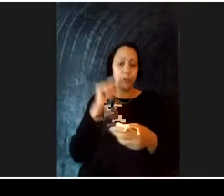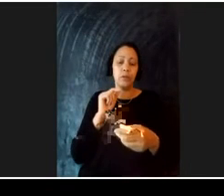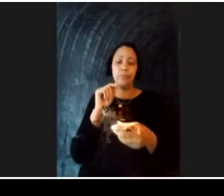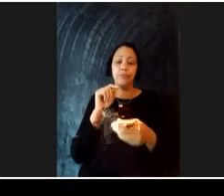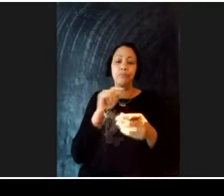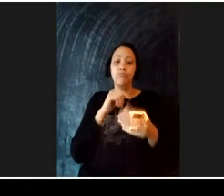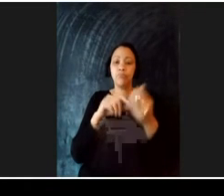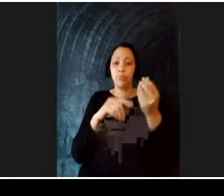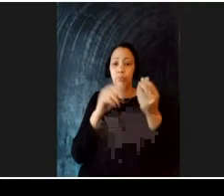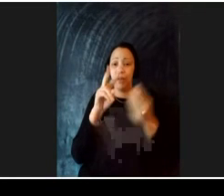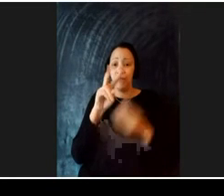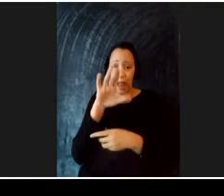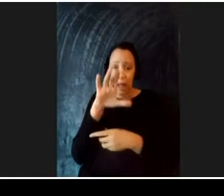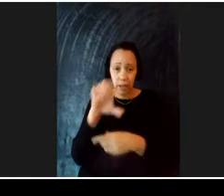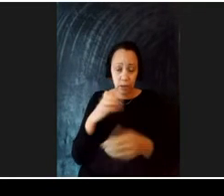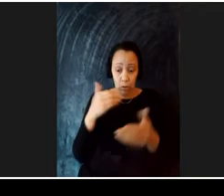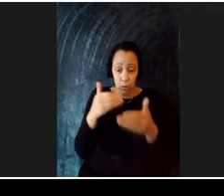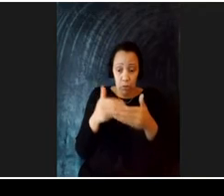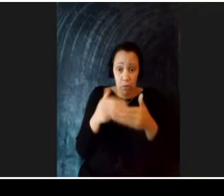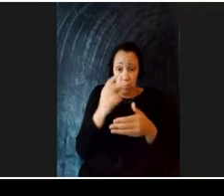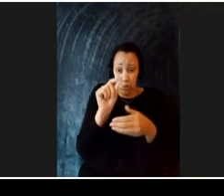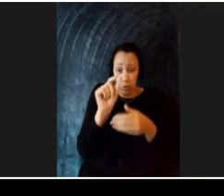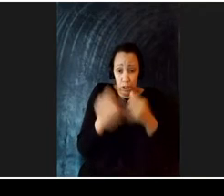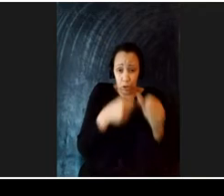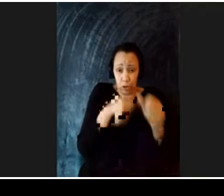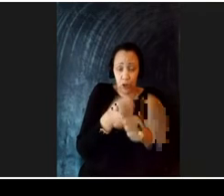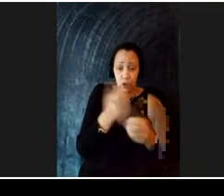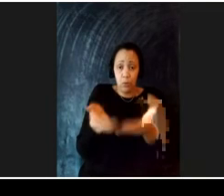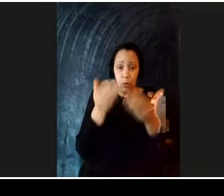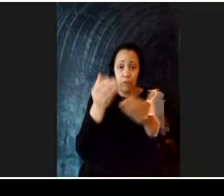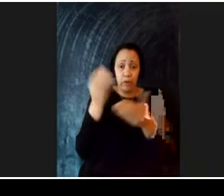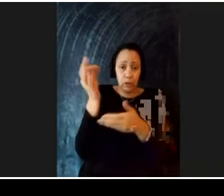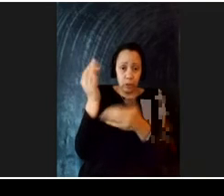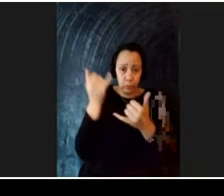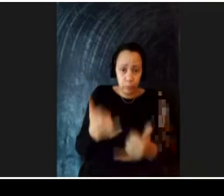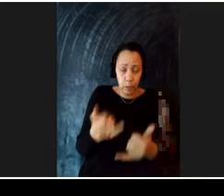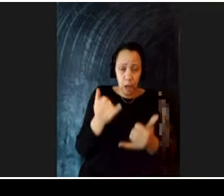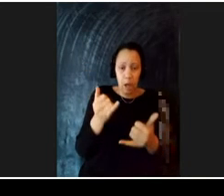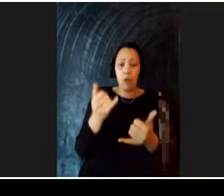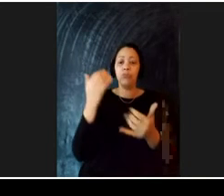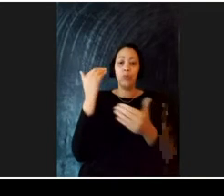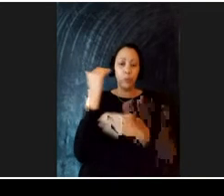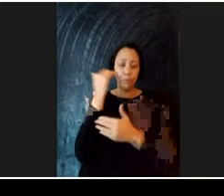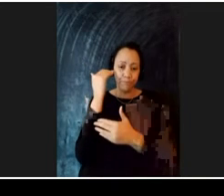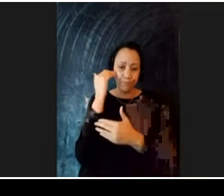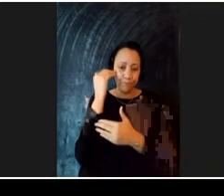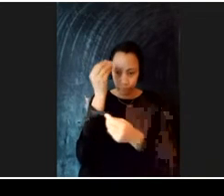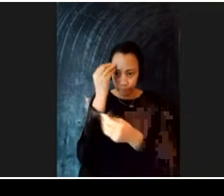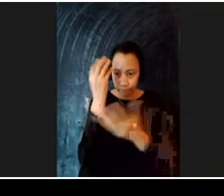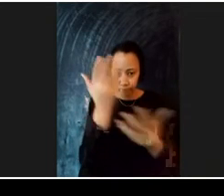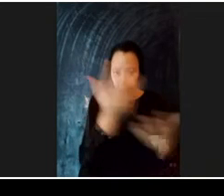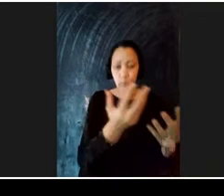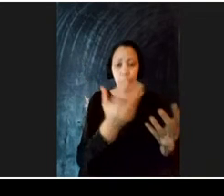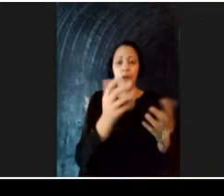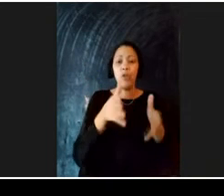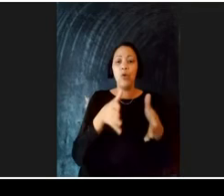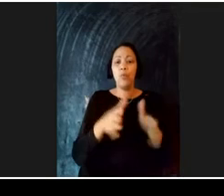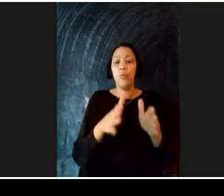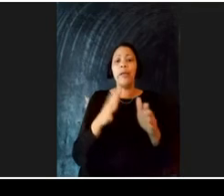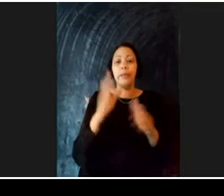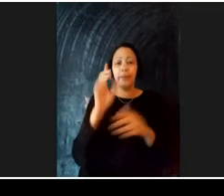has continued to Center the health and well-being of our young people our program has been conducting ongoing safety